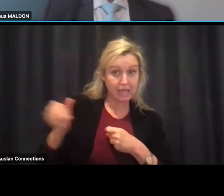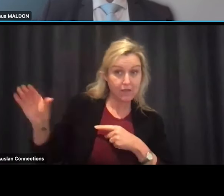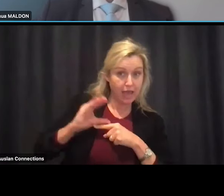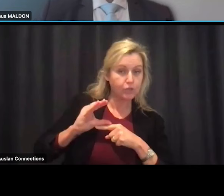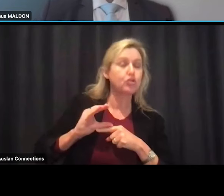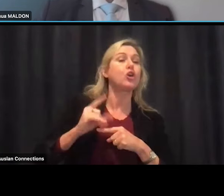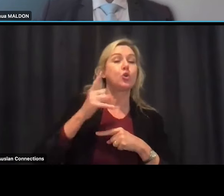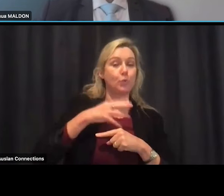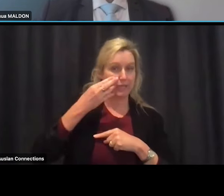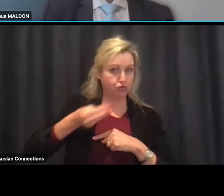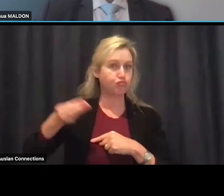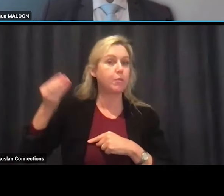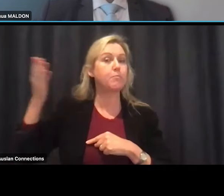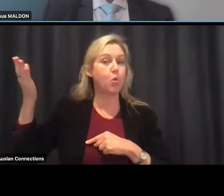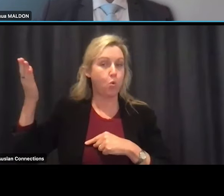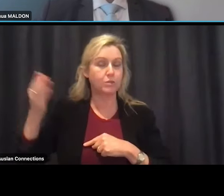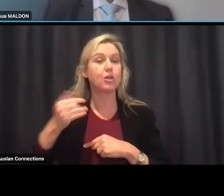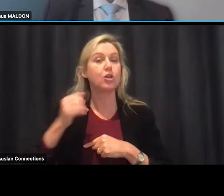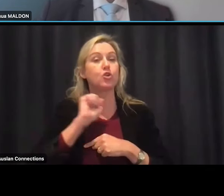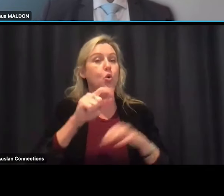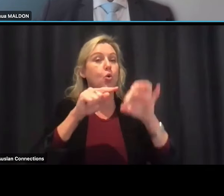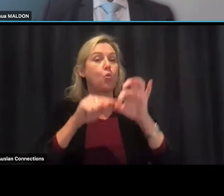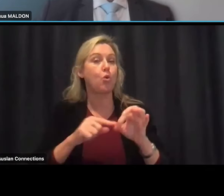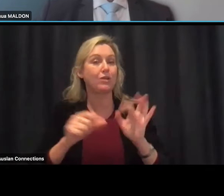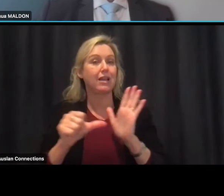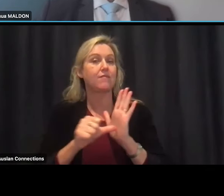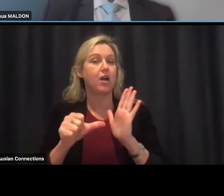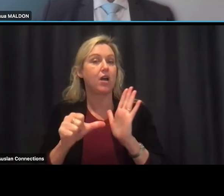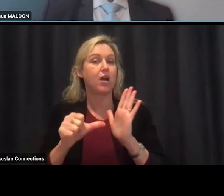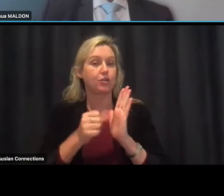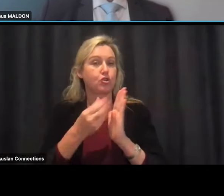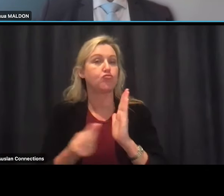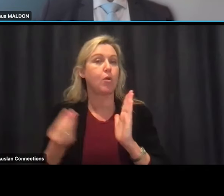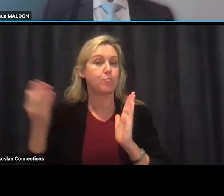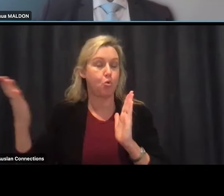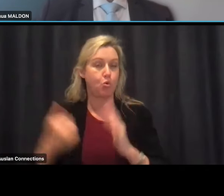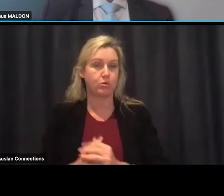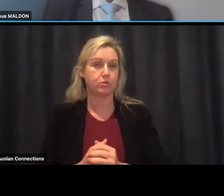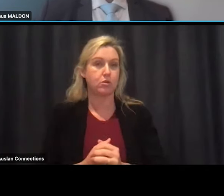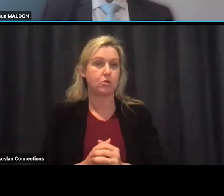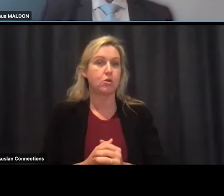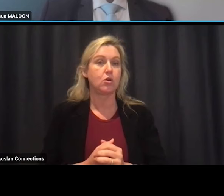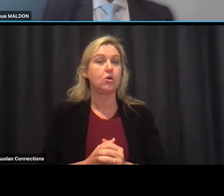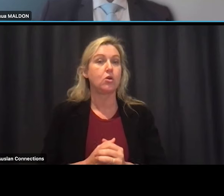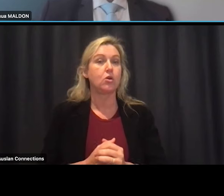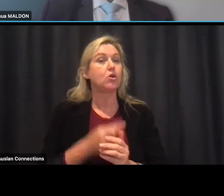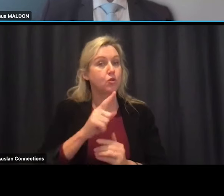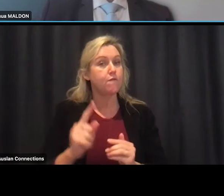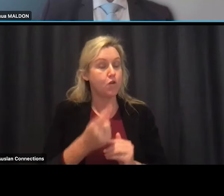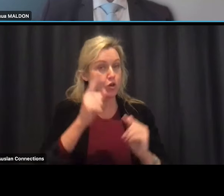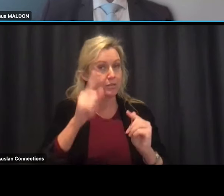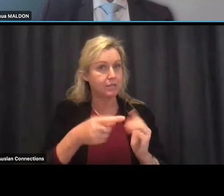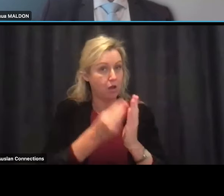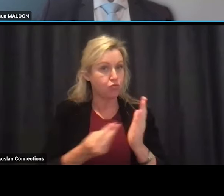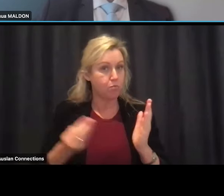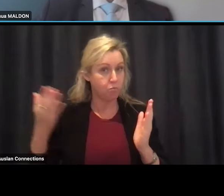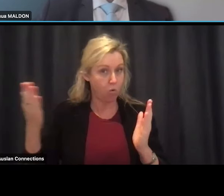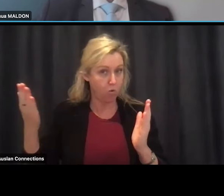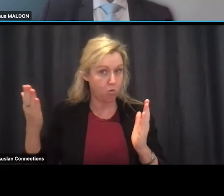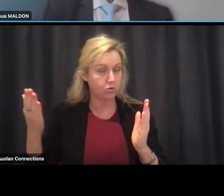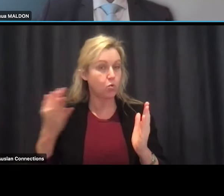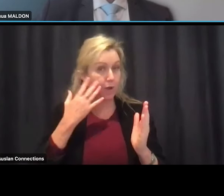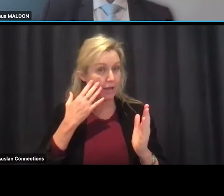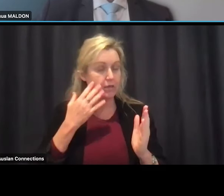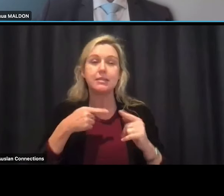nutrition through a component in the quarterly financial report. When you commence reporting in the quarterly financial report will differ depending on